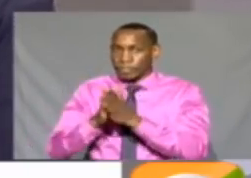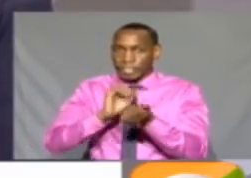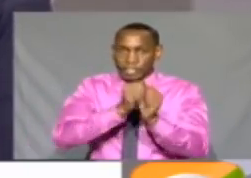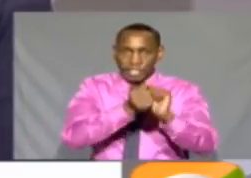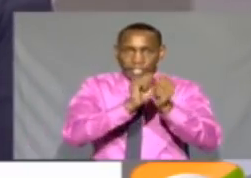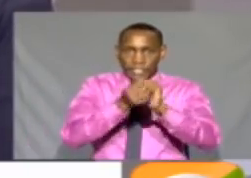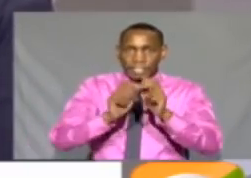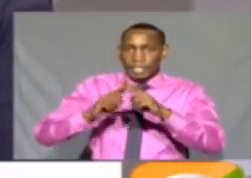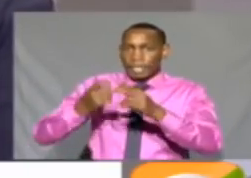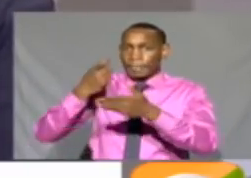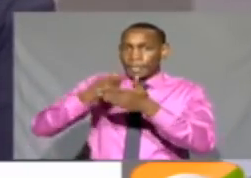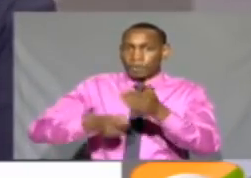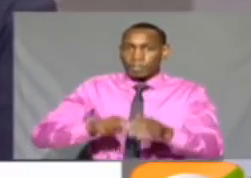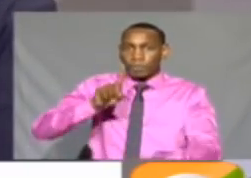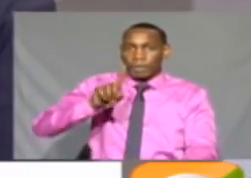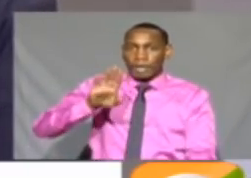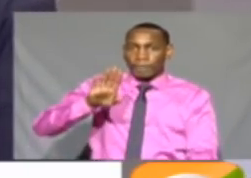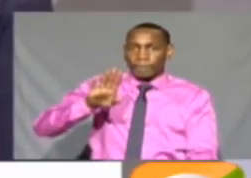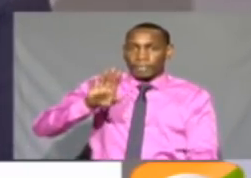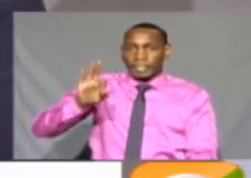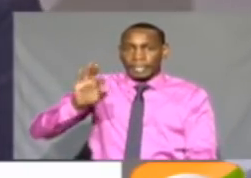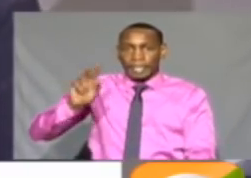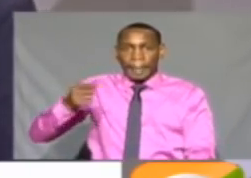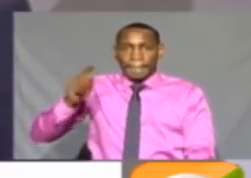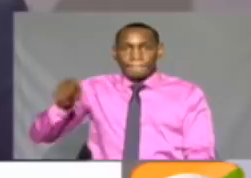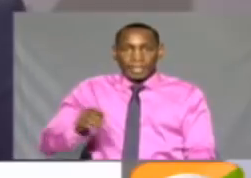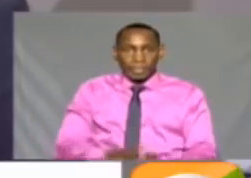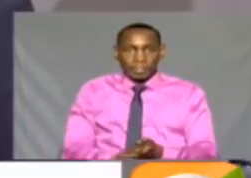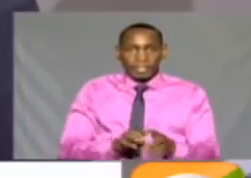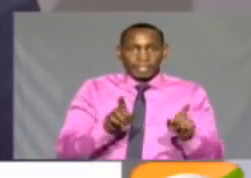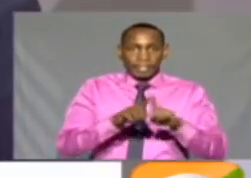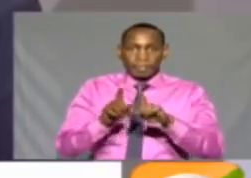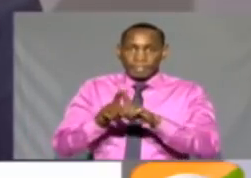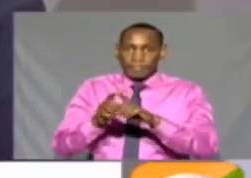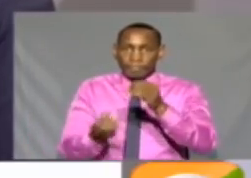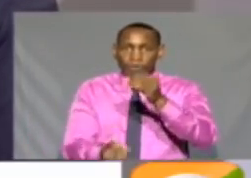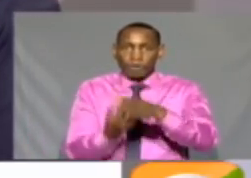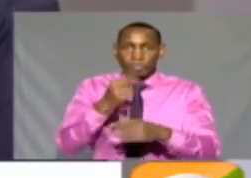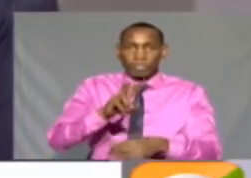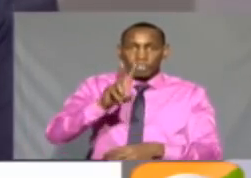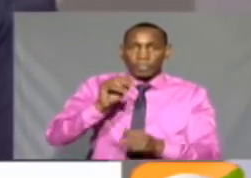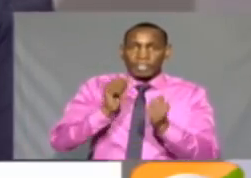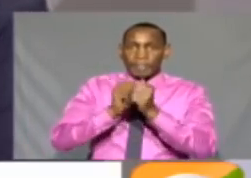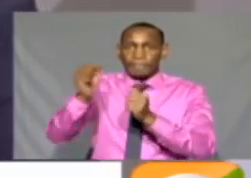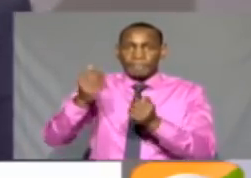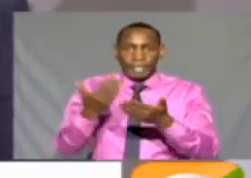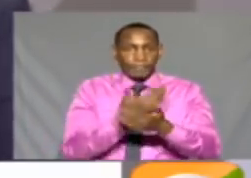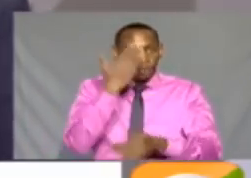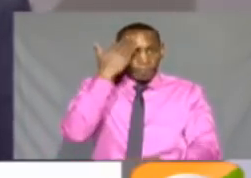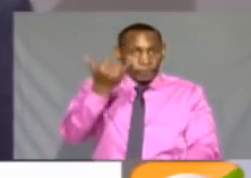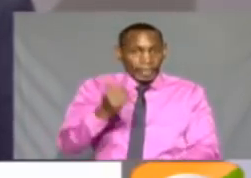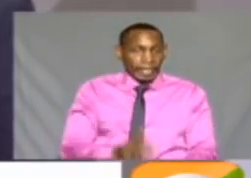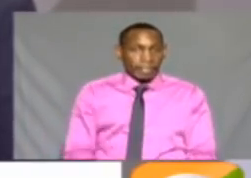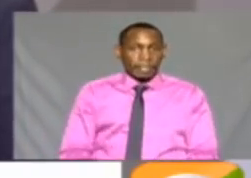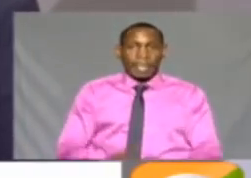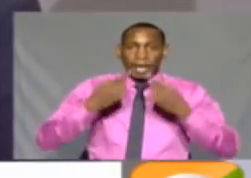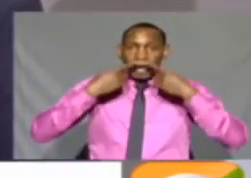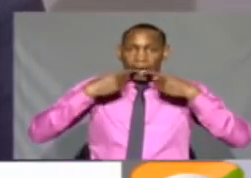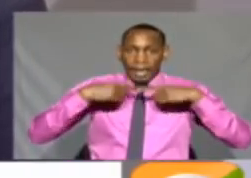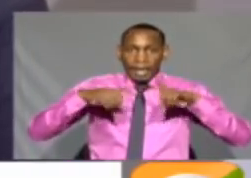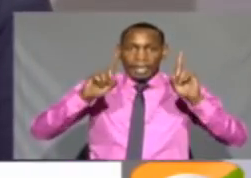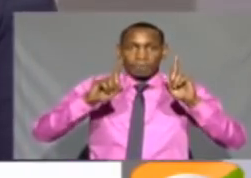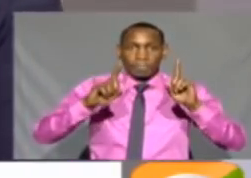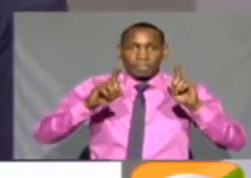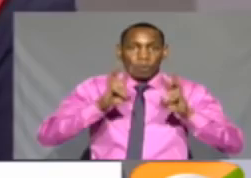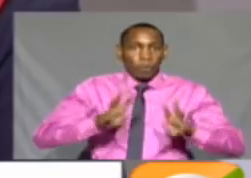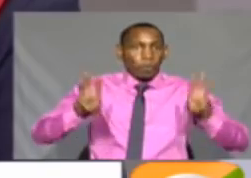The repairs cost about 143 million. Now, it had been decommissioned in 2015 because it was declared to be